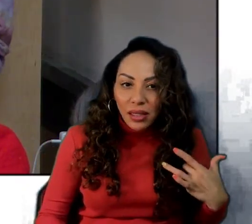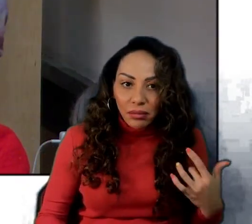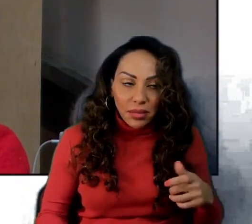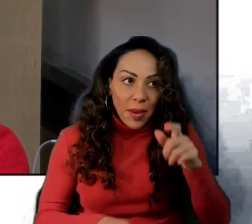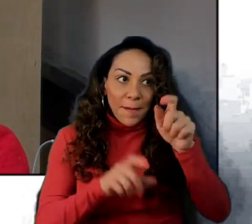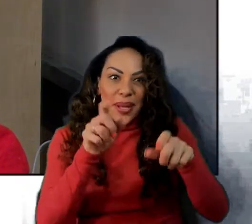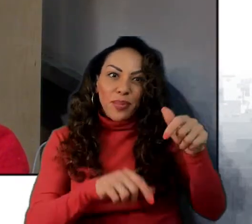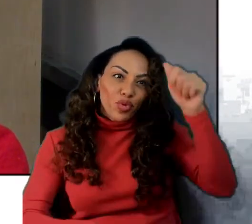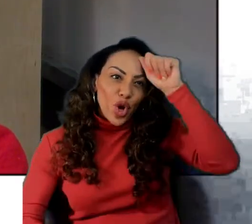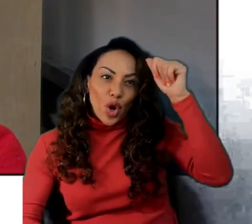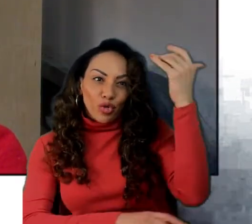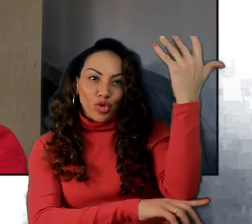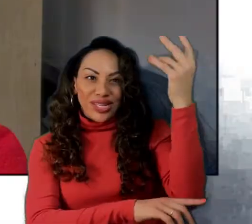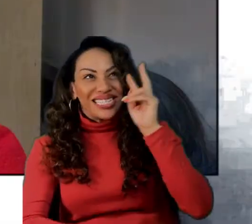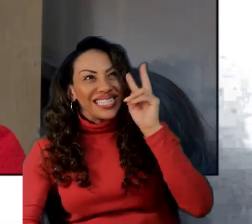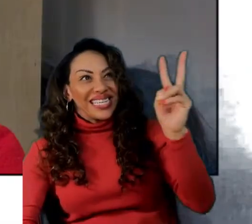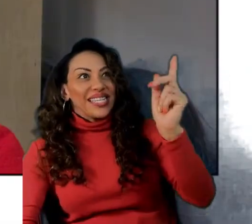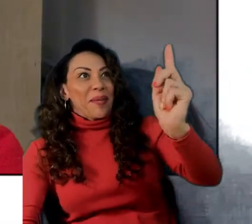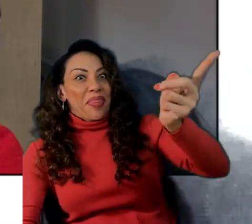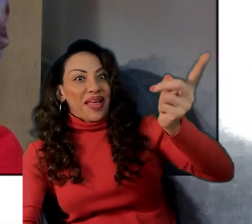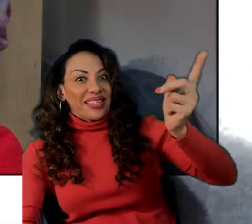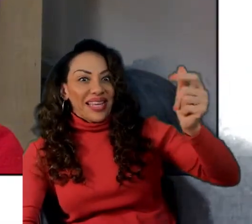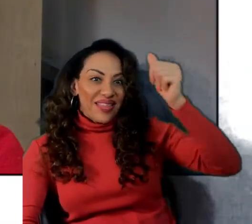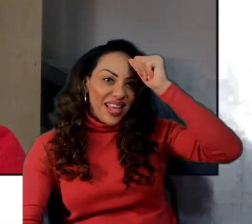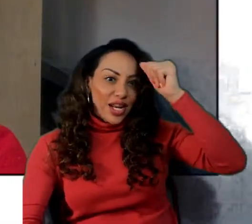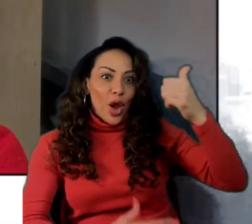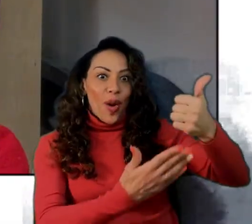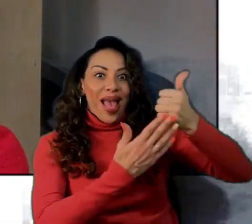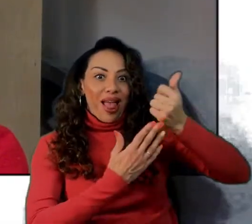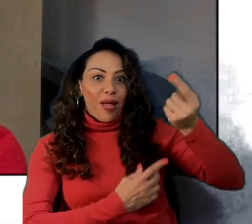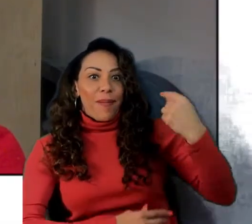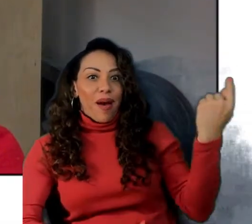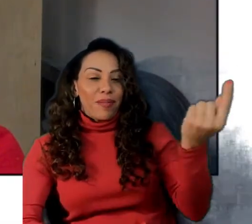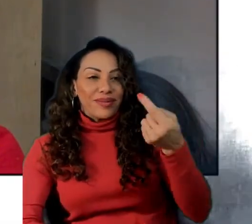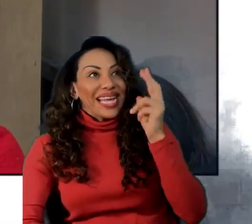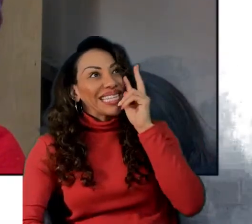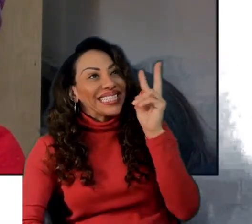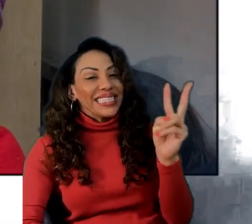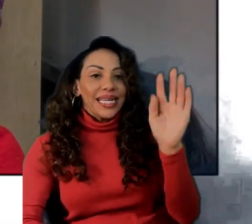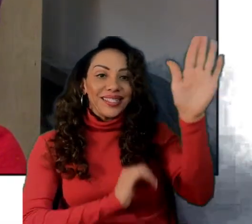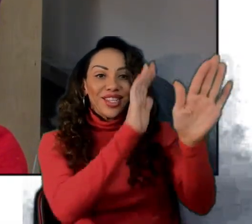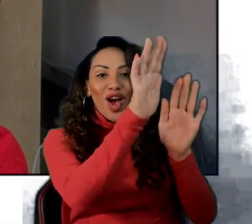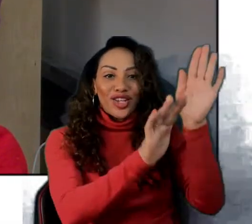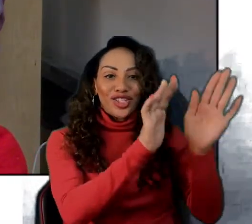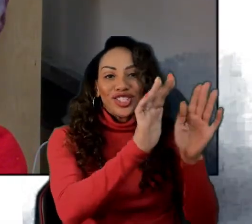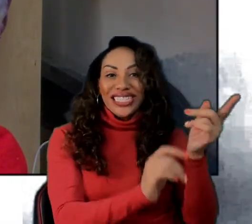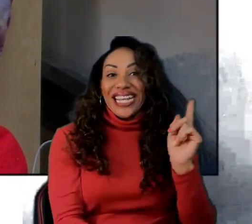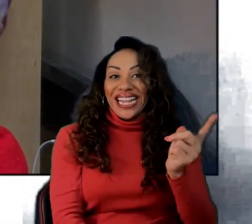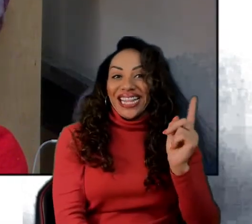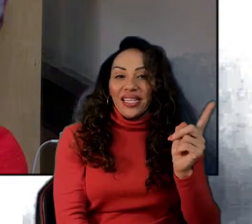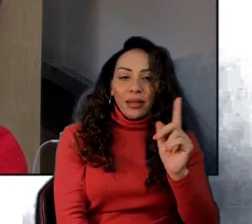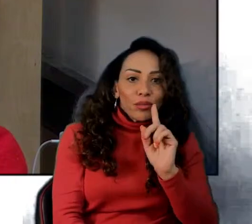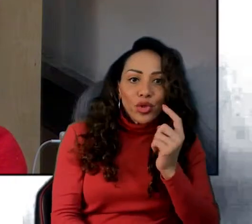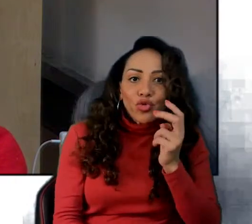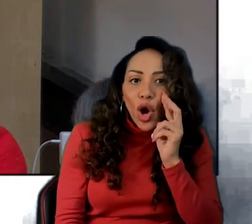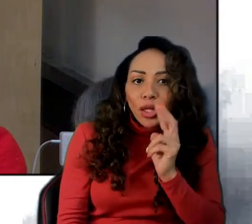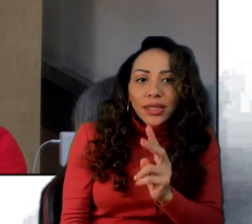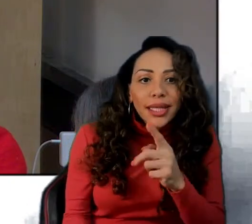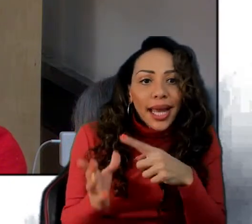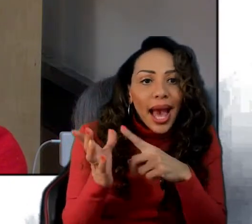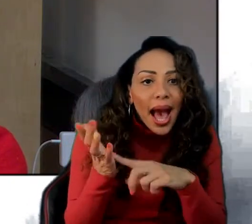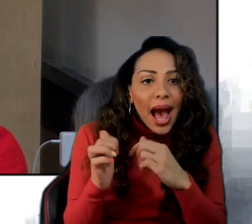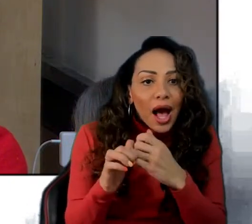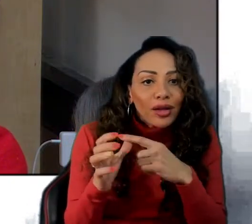trees help us, but they maybe, and they can see a tree, you can go touch a tree, but you can't necessarily with this algae. So we wanted to kind of have that